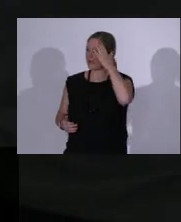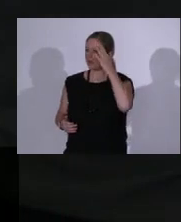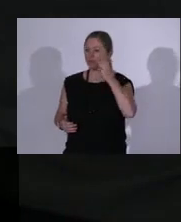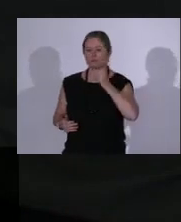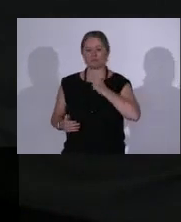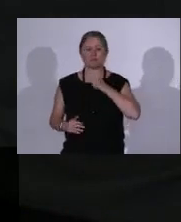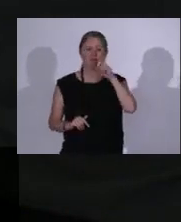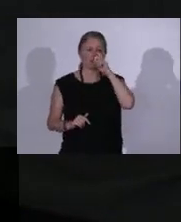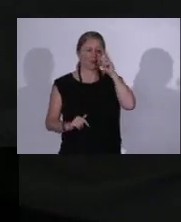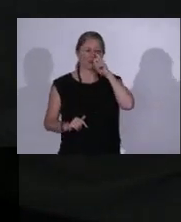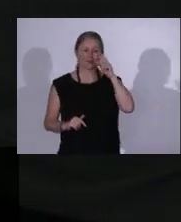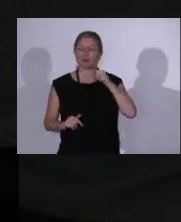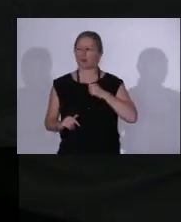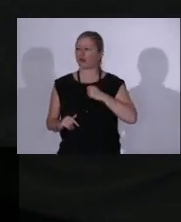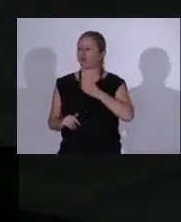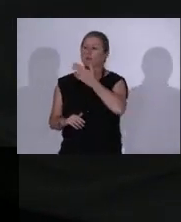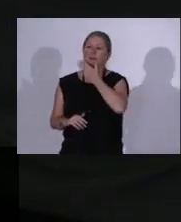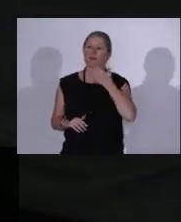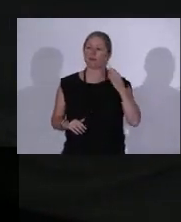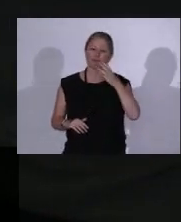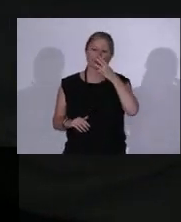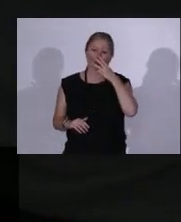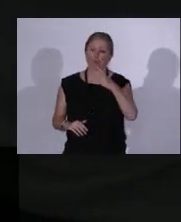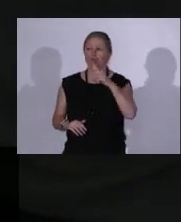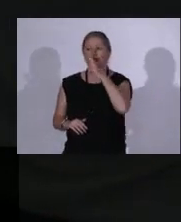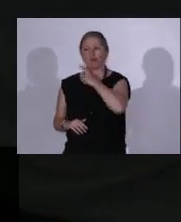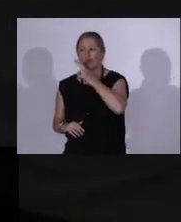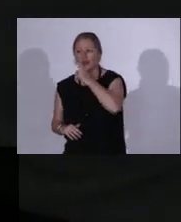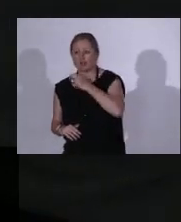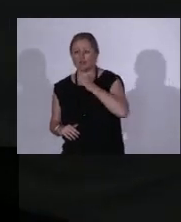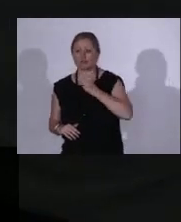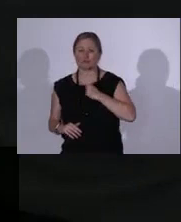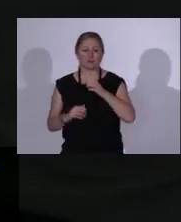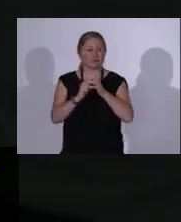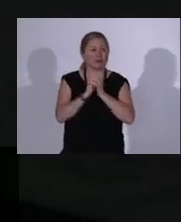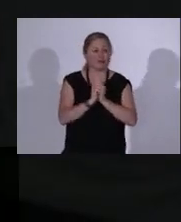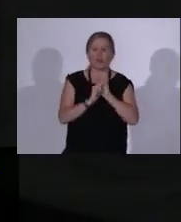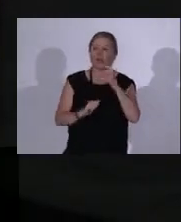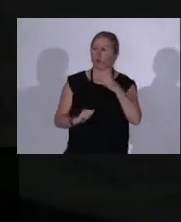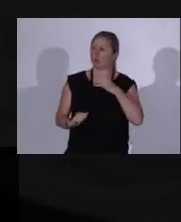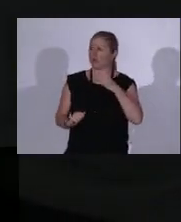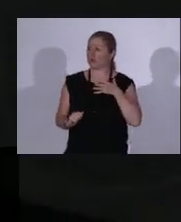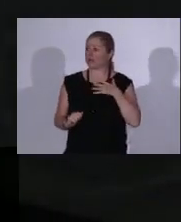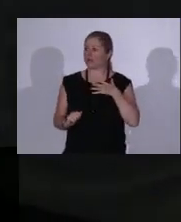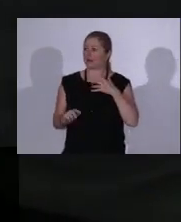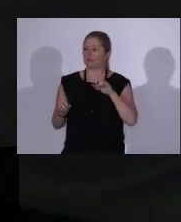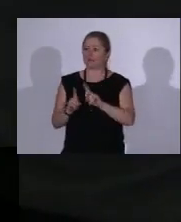sister and my beautiful three-year-old niece, my friend, or even myself in the same position.